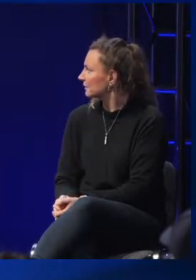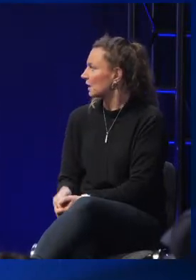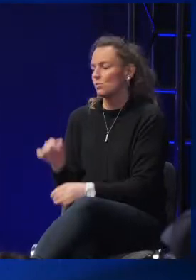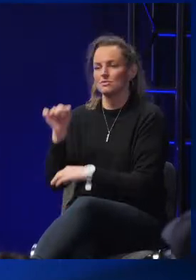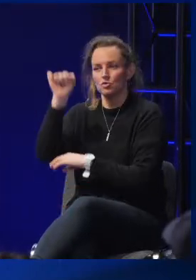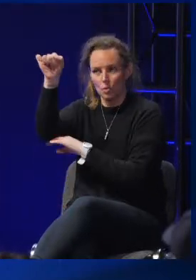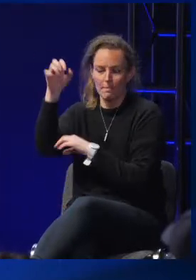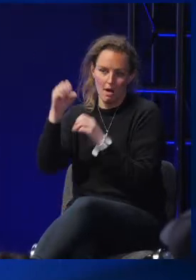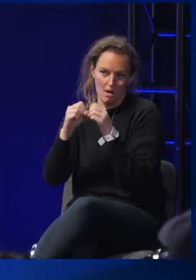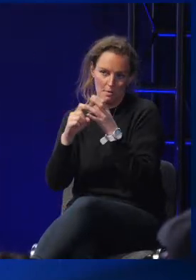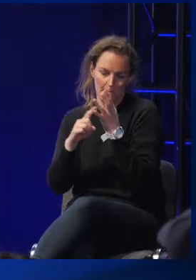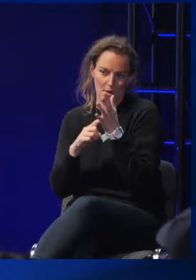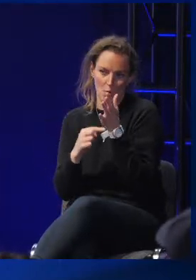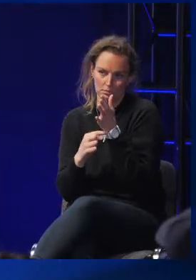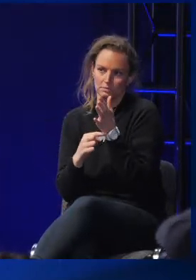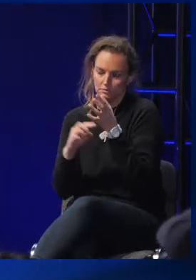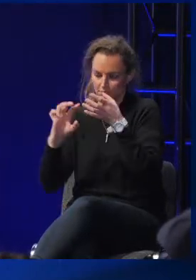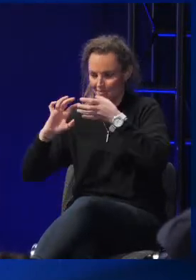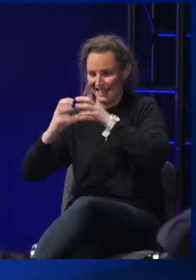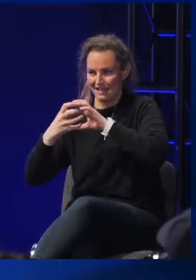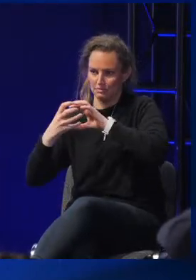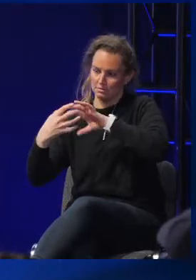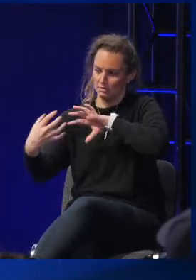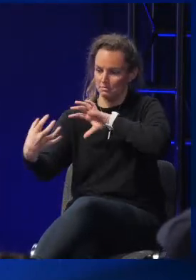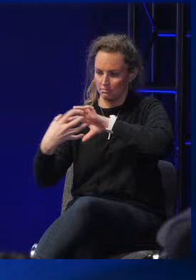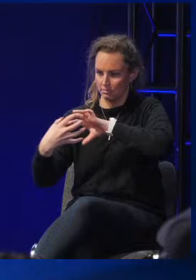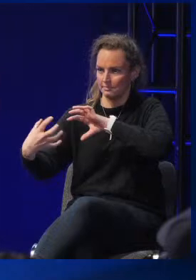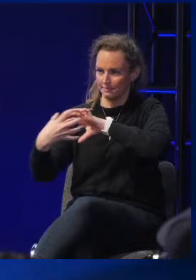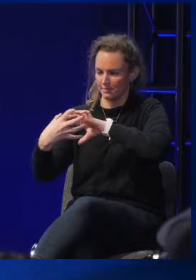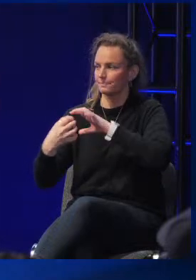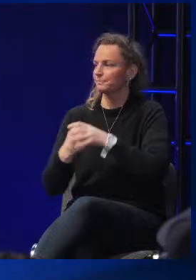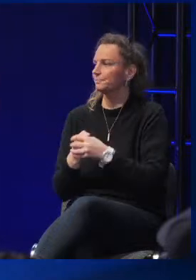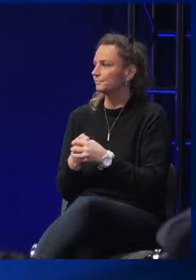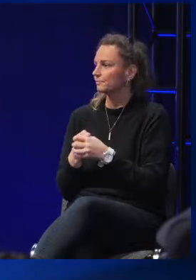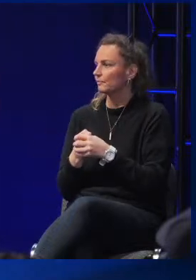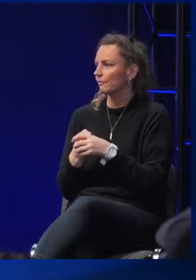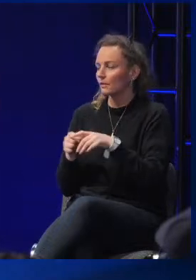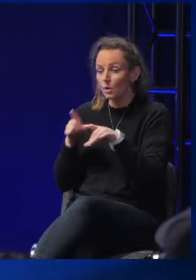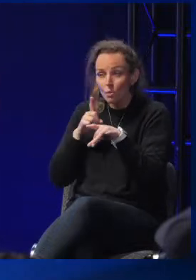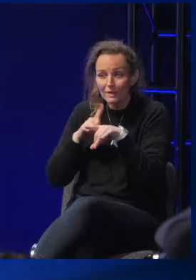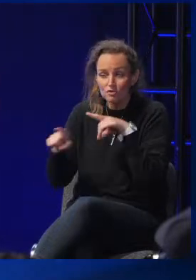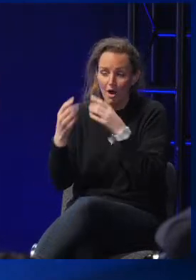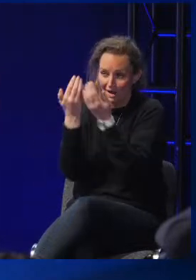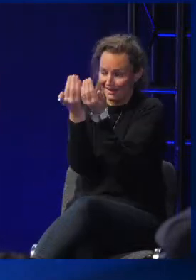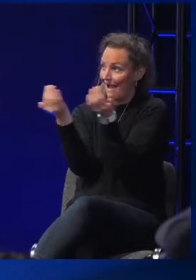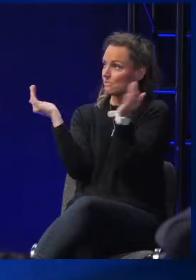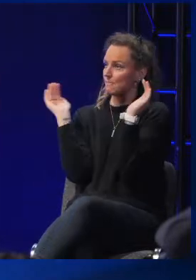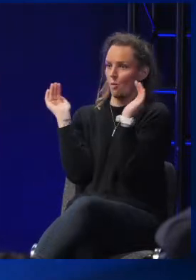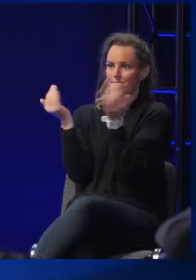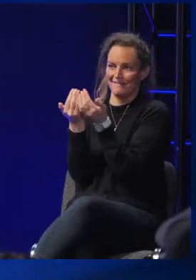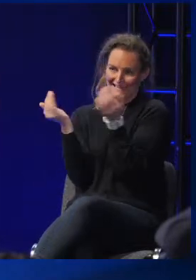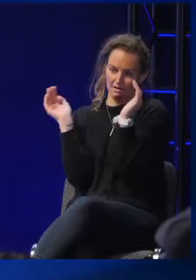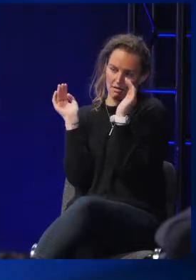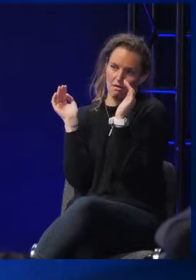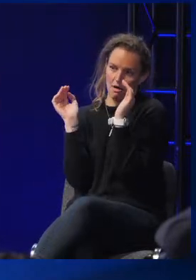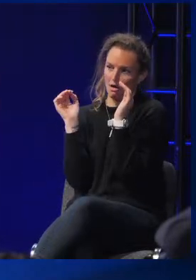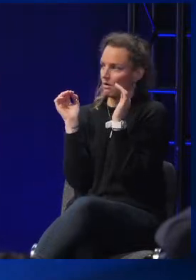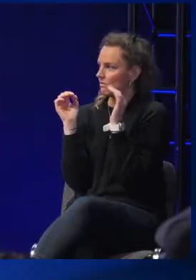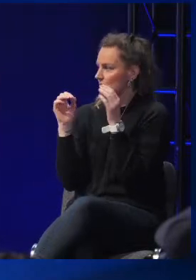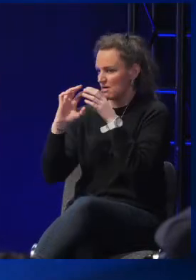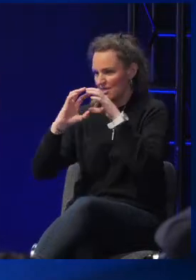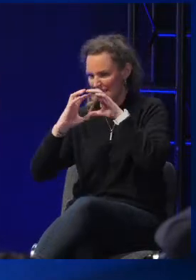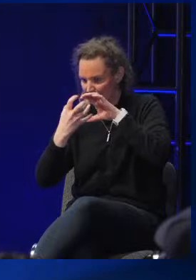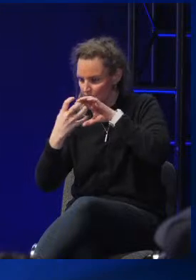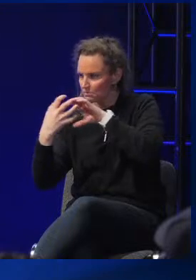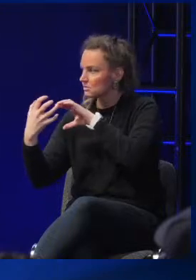Bolters lens we ended up with. We tried Cook Anamorphics, Hugo?